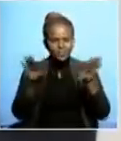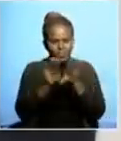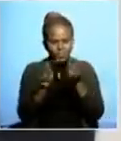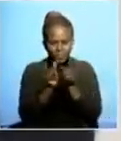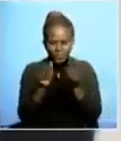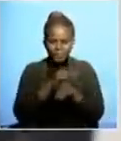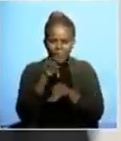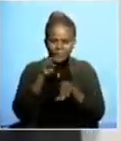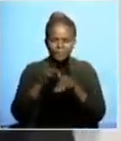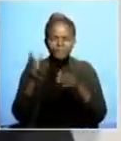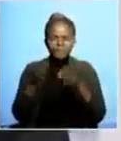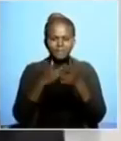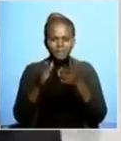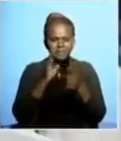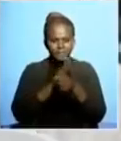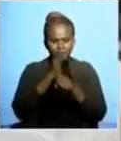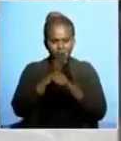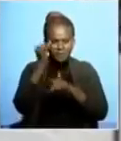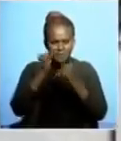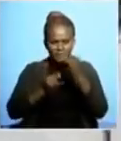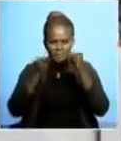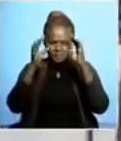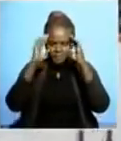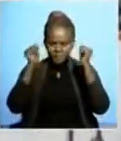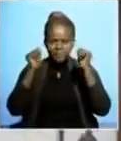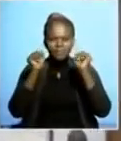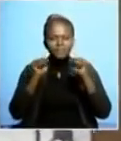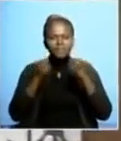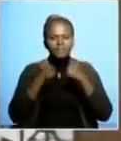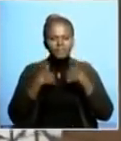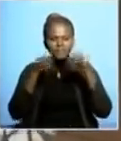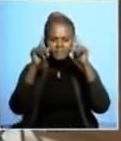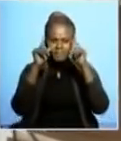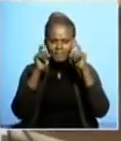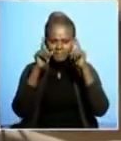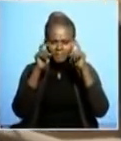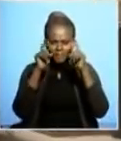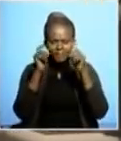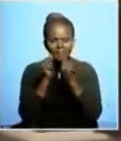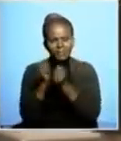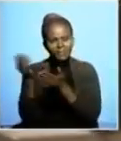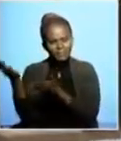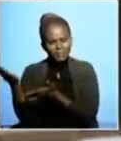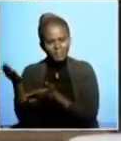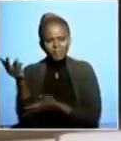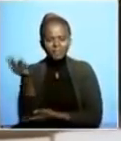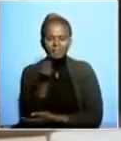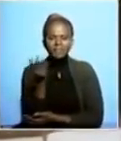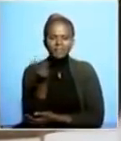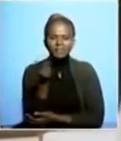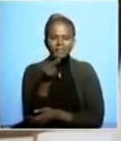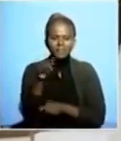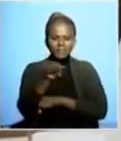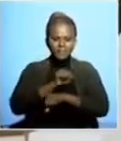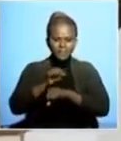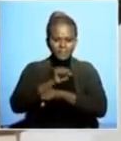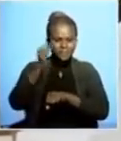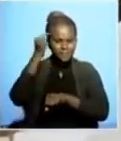anthem, and thereafter, Mr. President may have a photo session with the just sworn-in senior government officials.